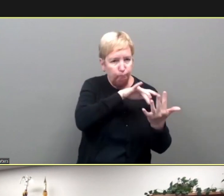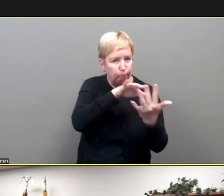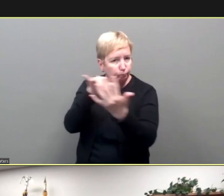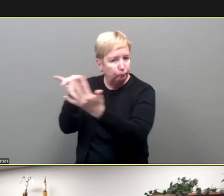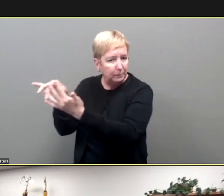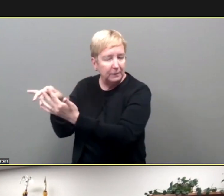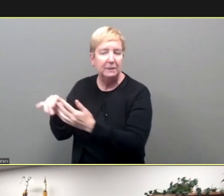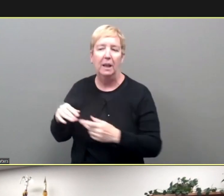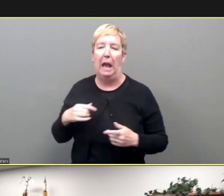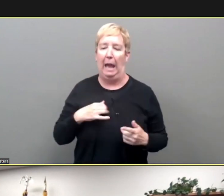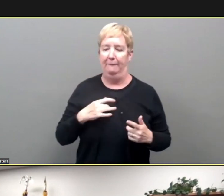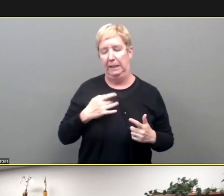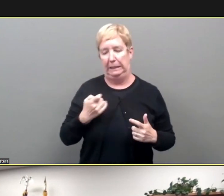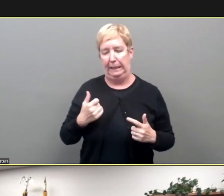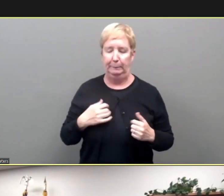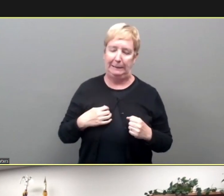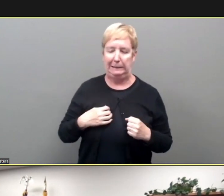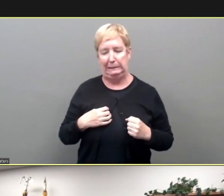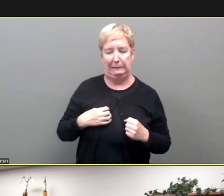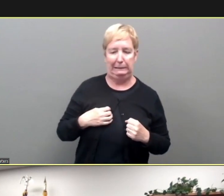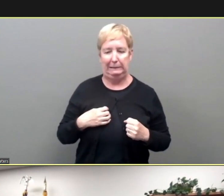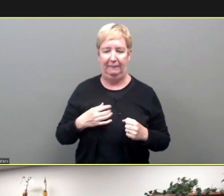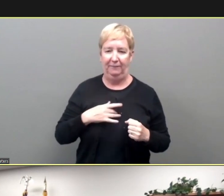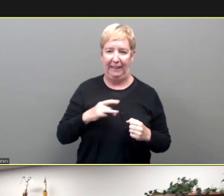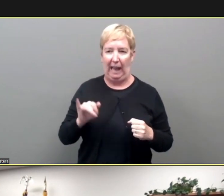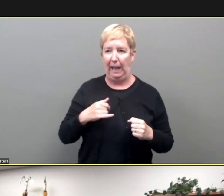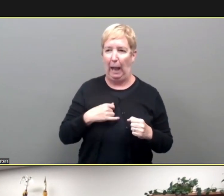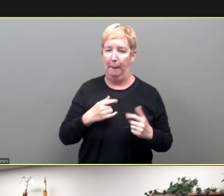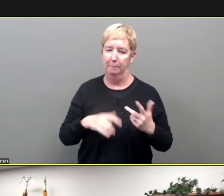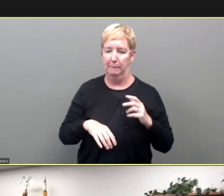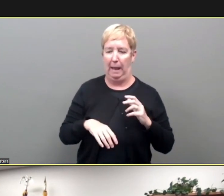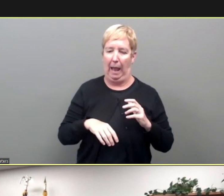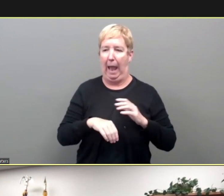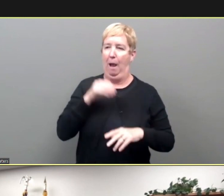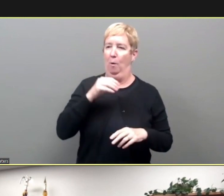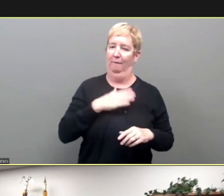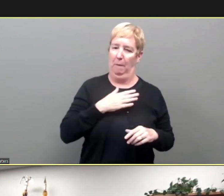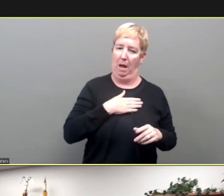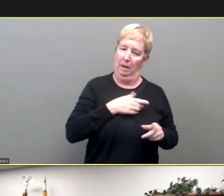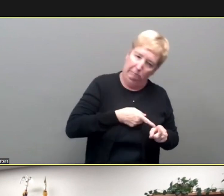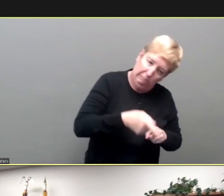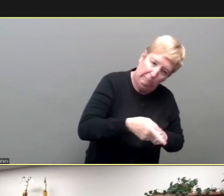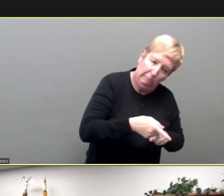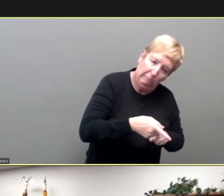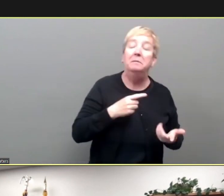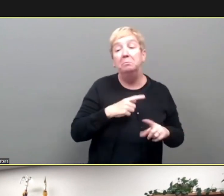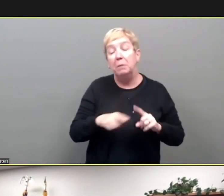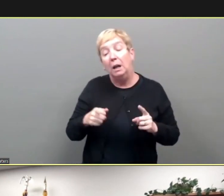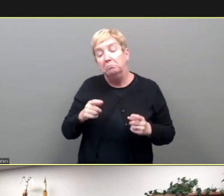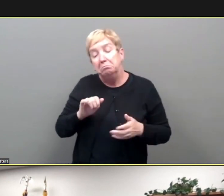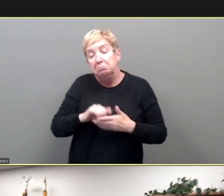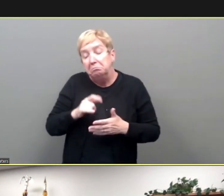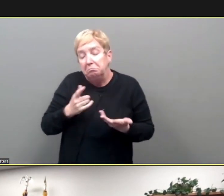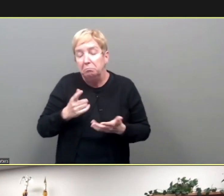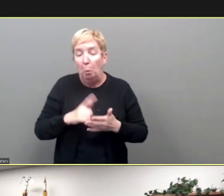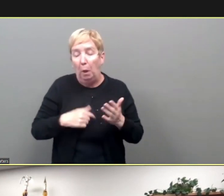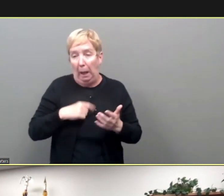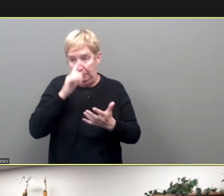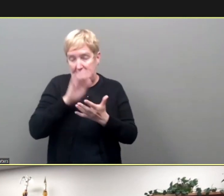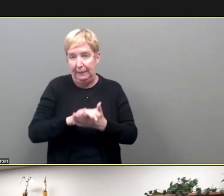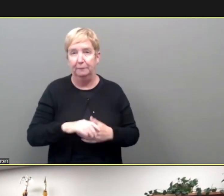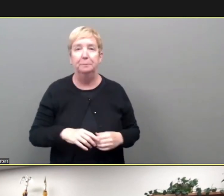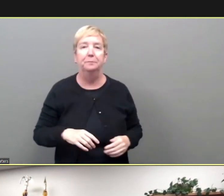bit of discomfort. I try to stay in my lane, but I'm going to offer what I know about that. I think one last thing, so there's